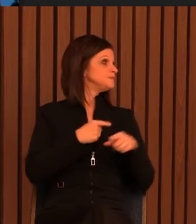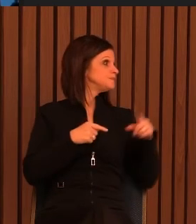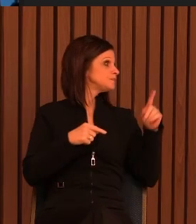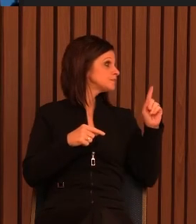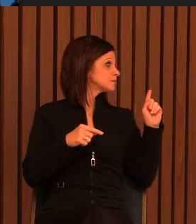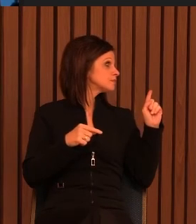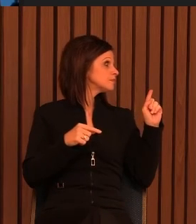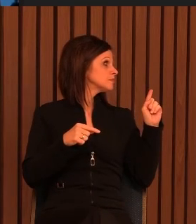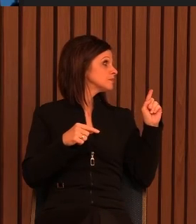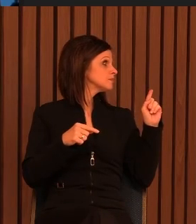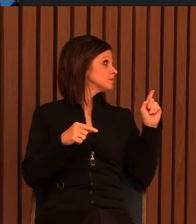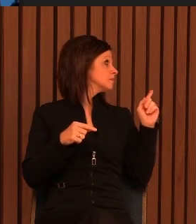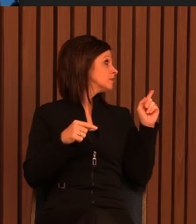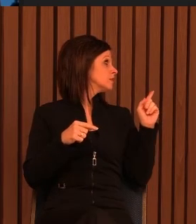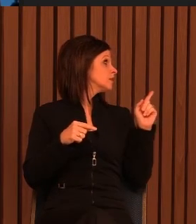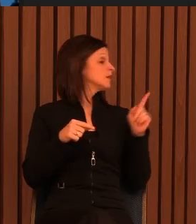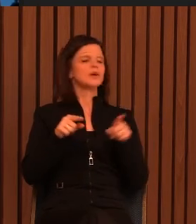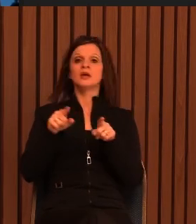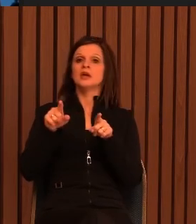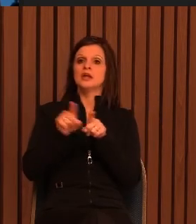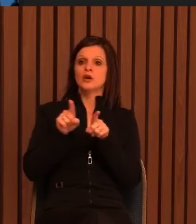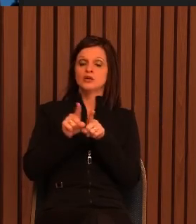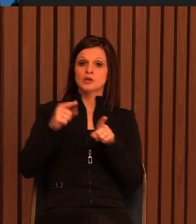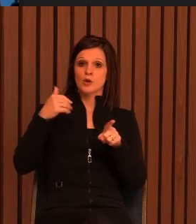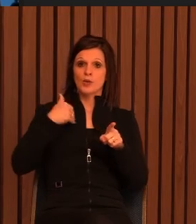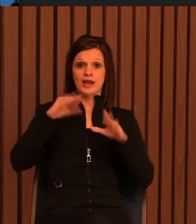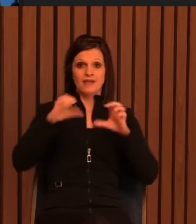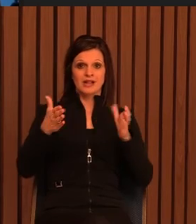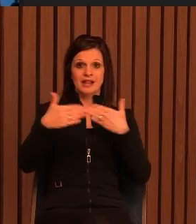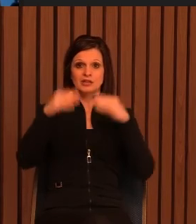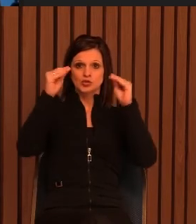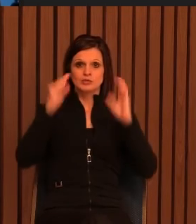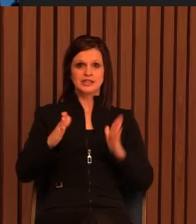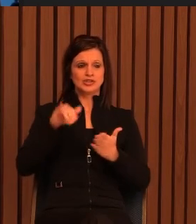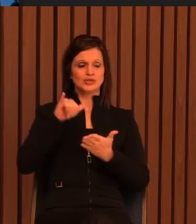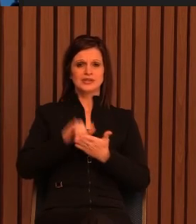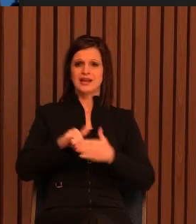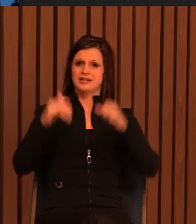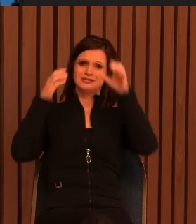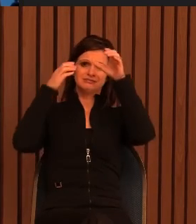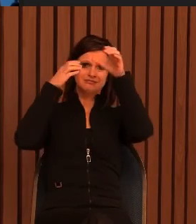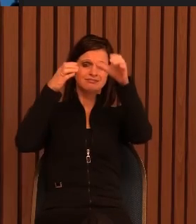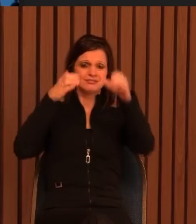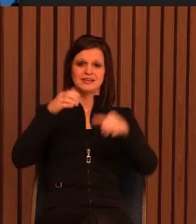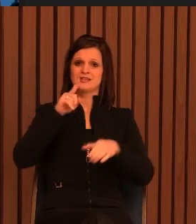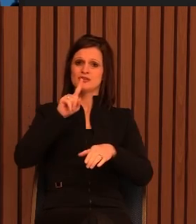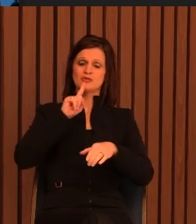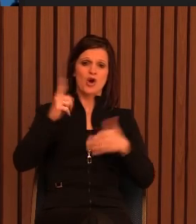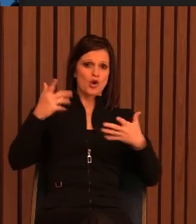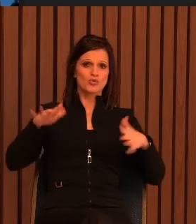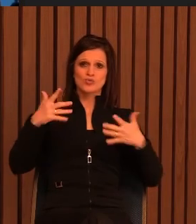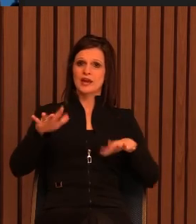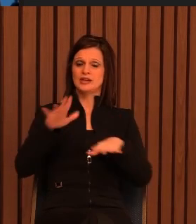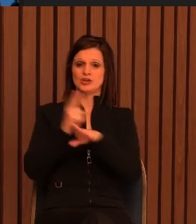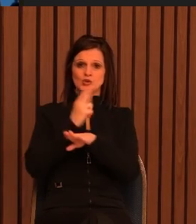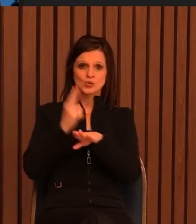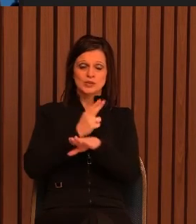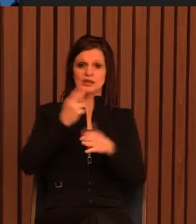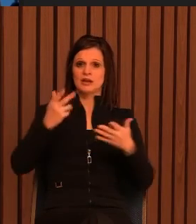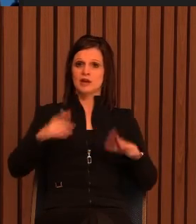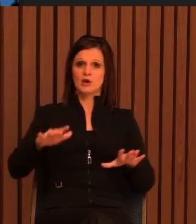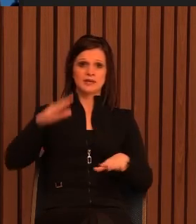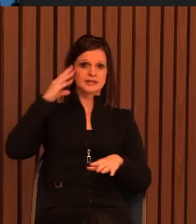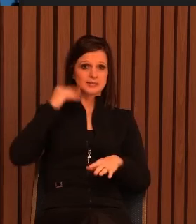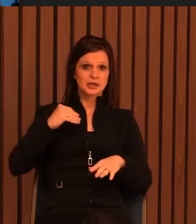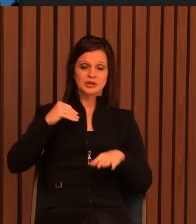certain that we have classroom teachers steeped in this, who are actually in the trenches and have it rolling.